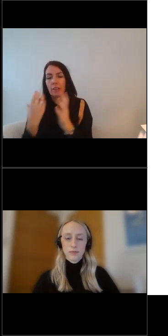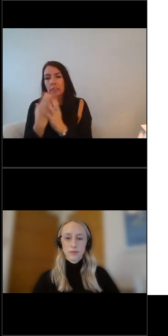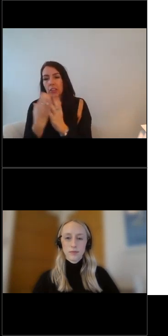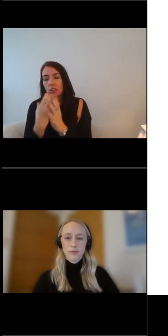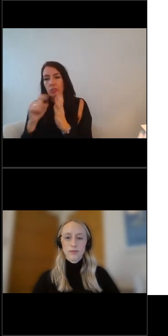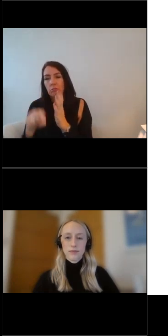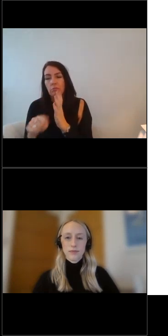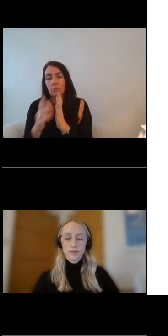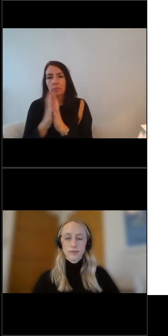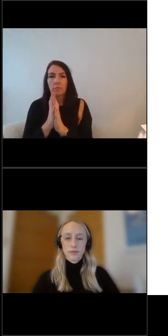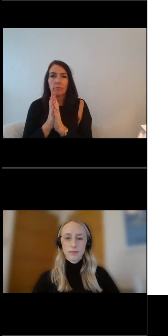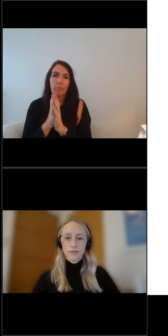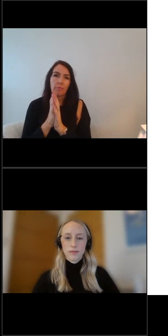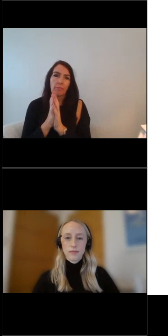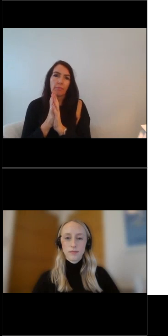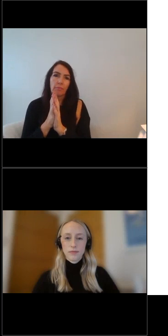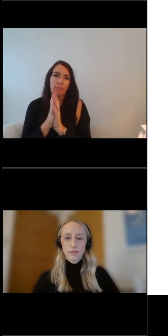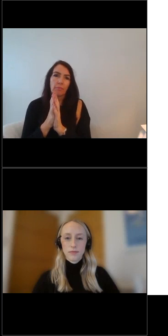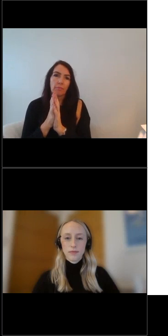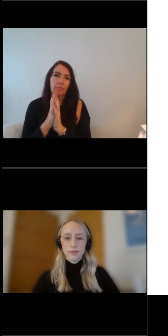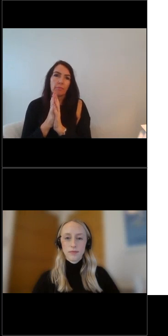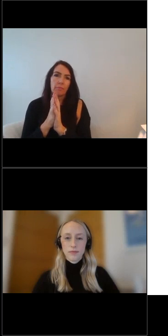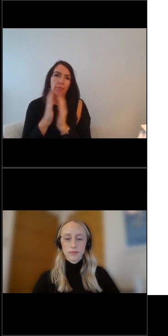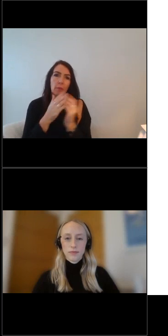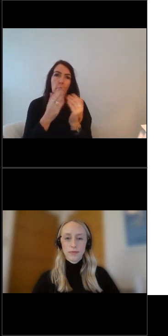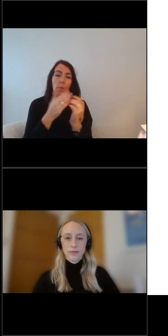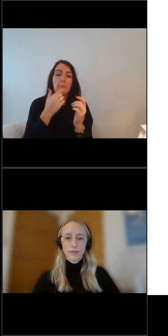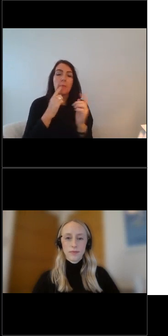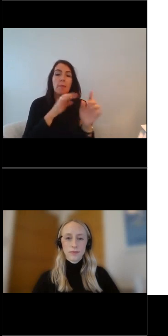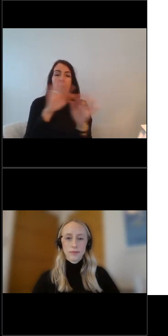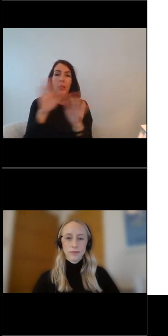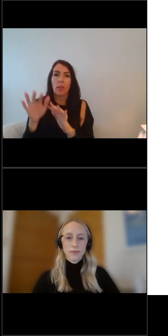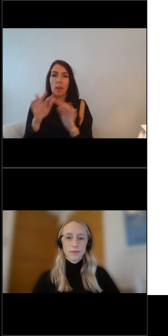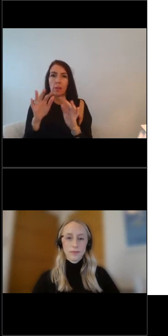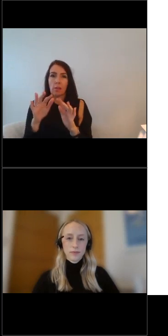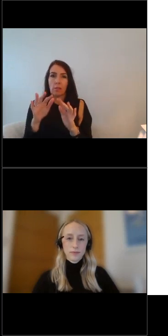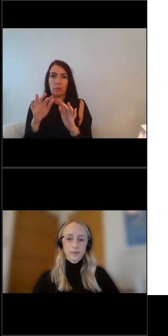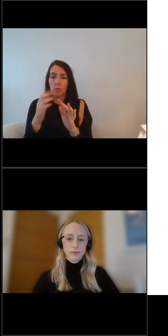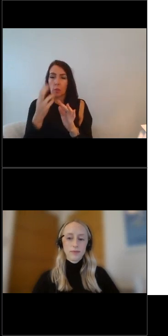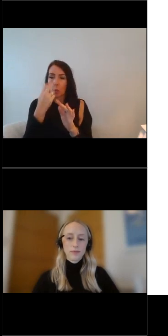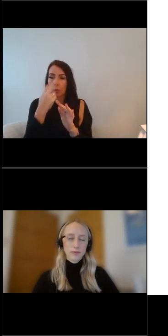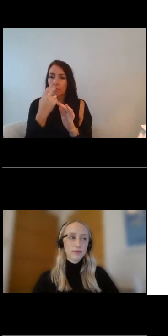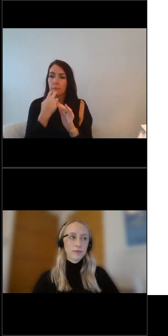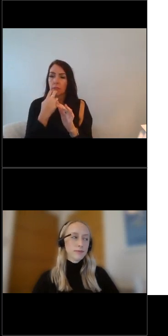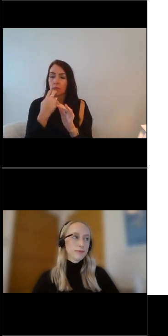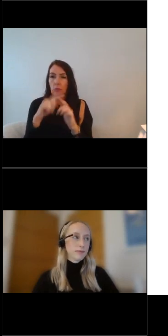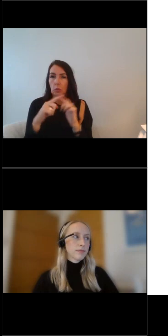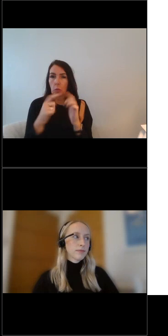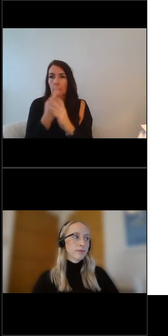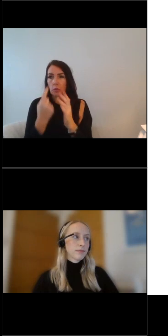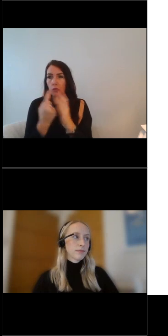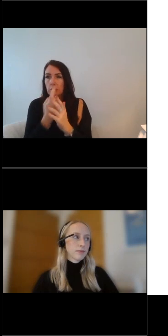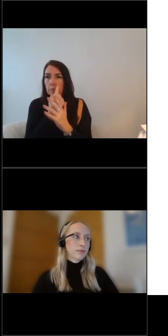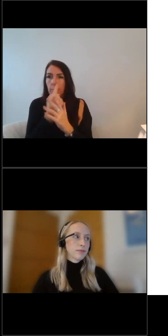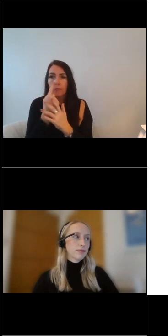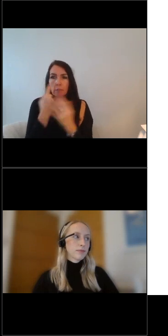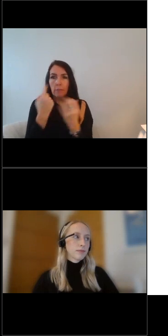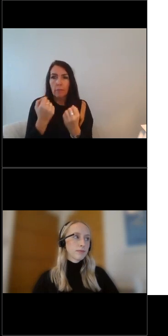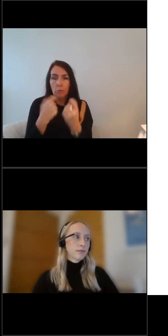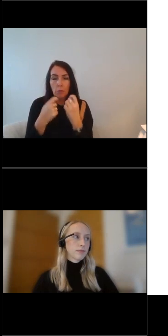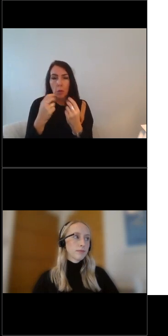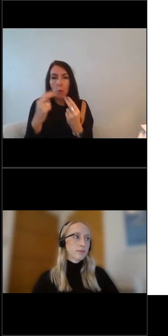But there are more and more people who will repair older batteries as well. So the opportunities, the evidence is mounting